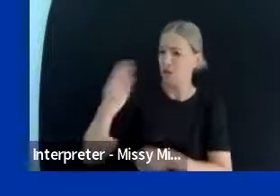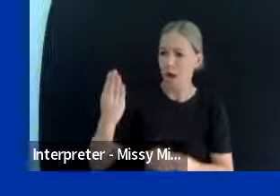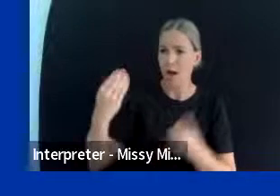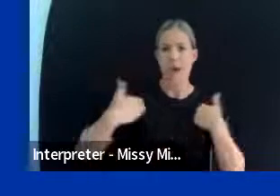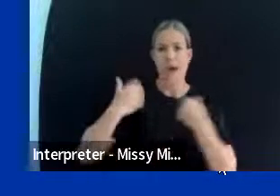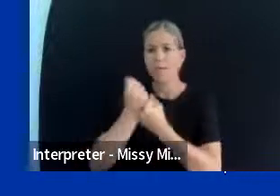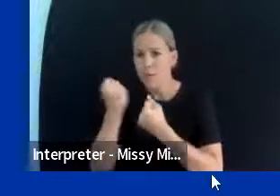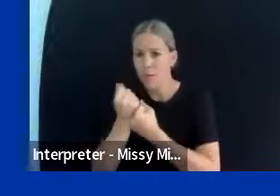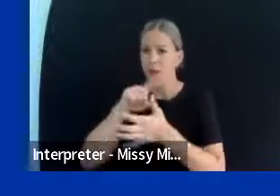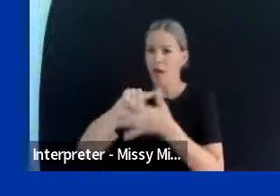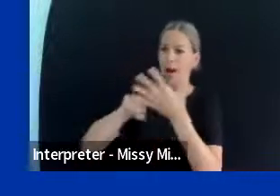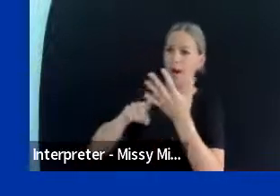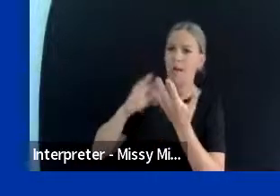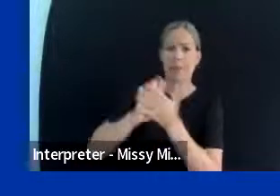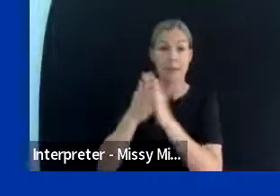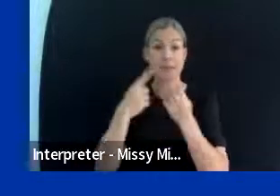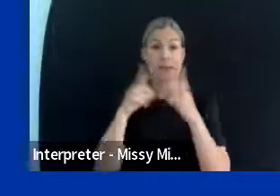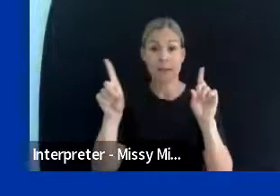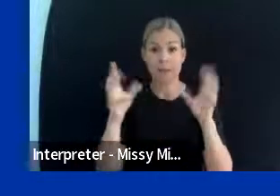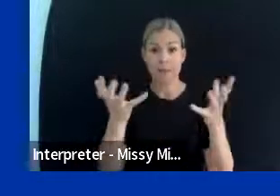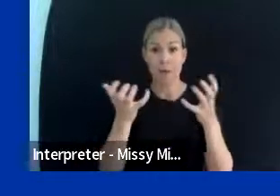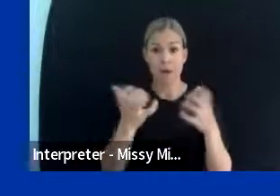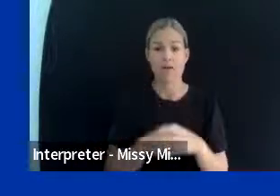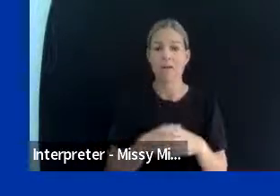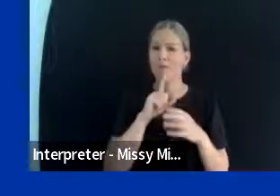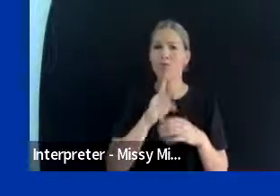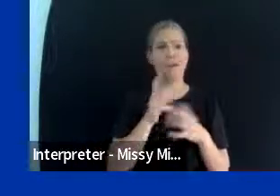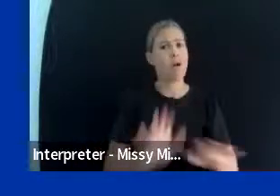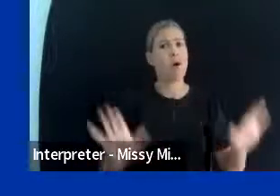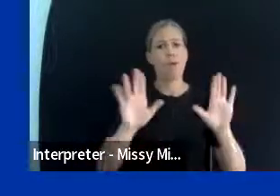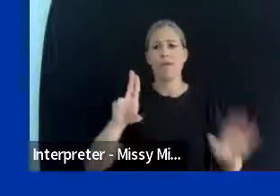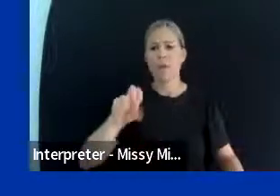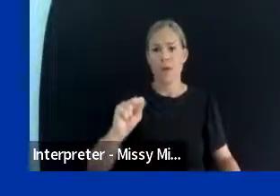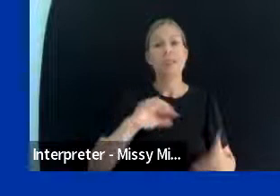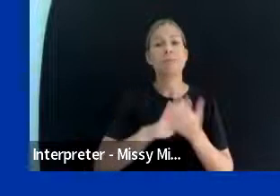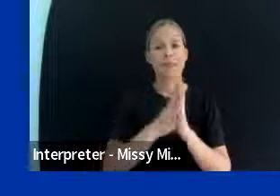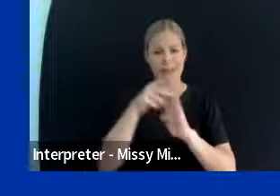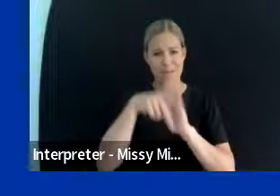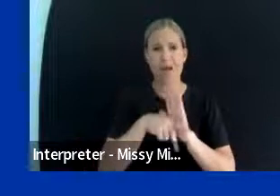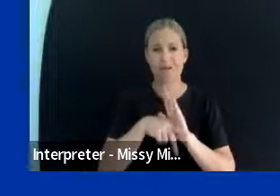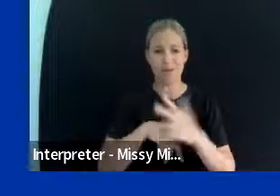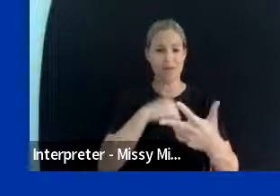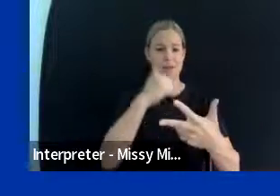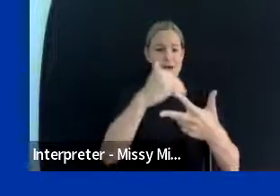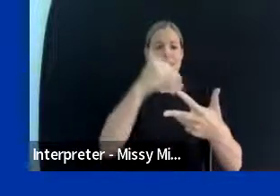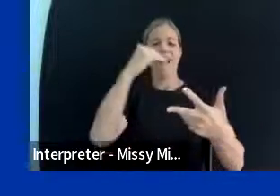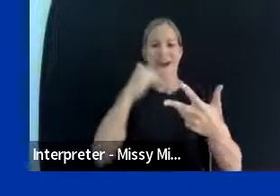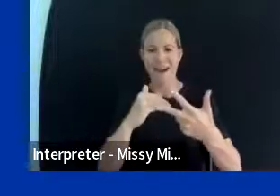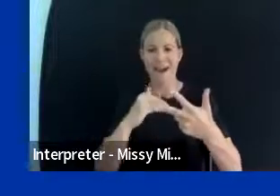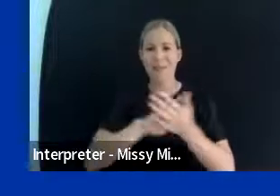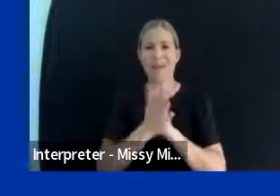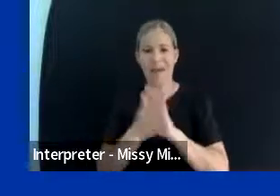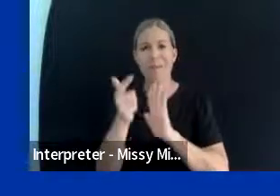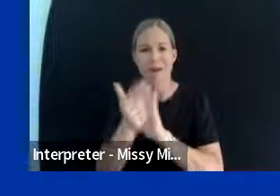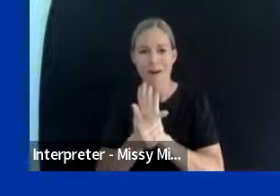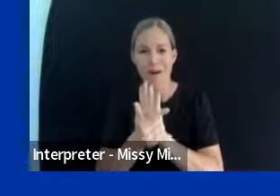so successfully. And it has across the country become a policy direction. So we've seen executive orders and